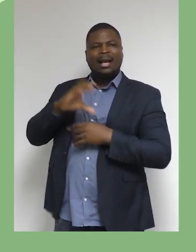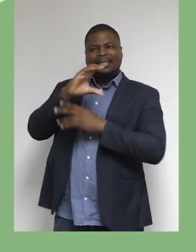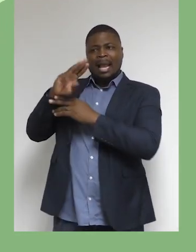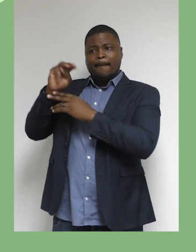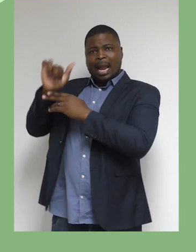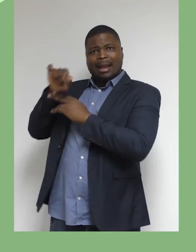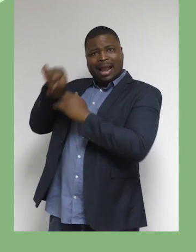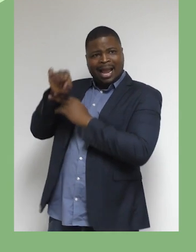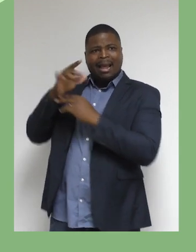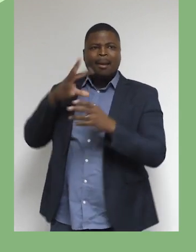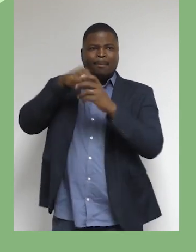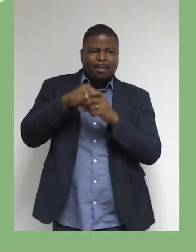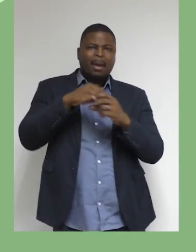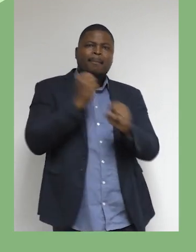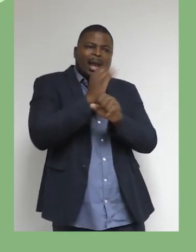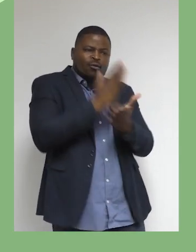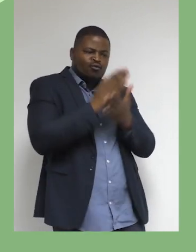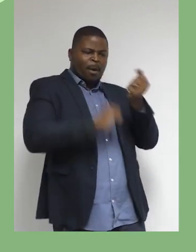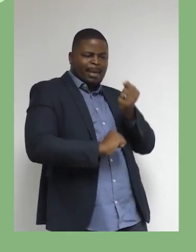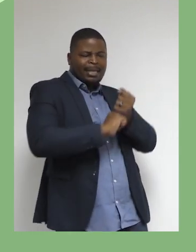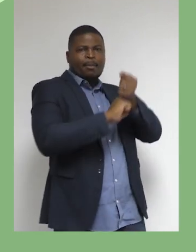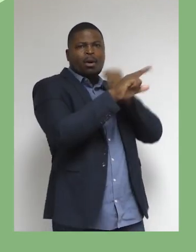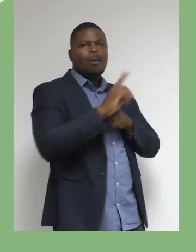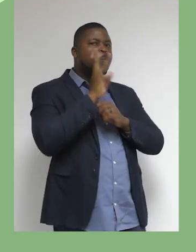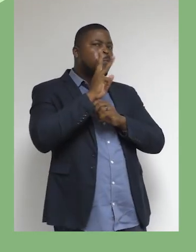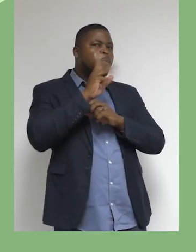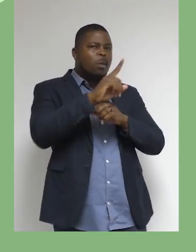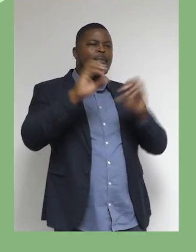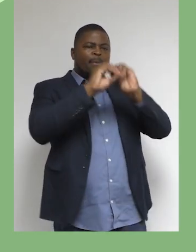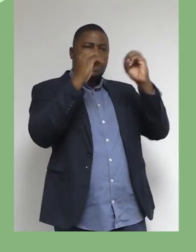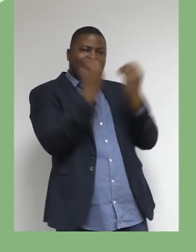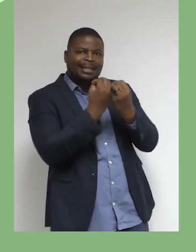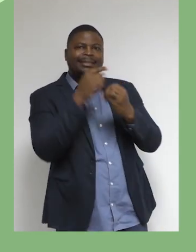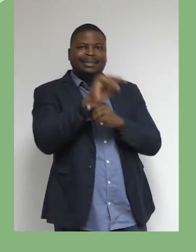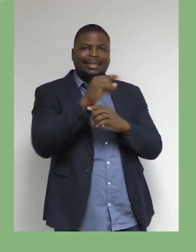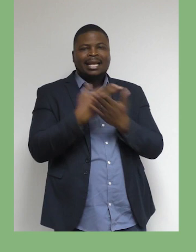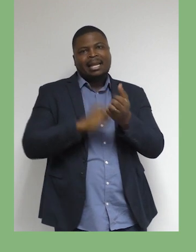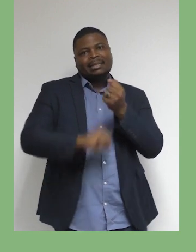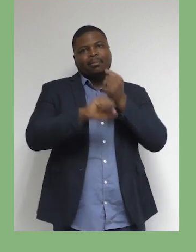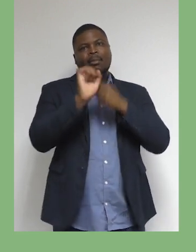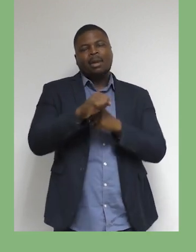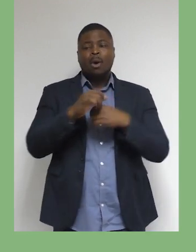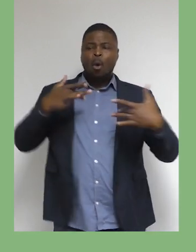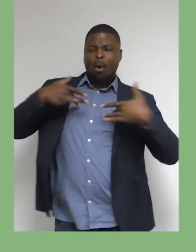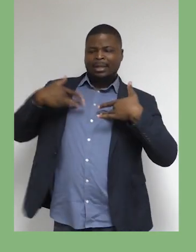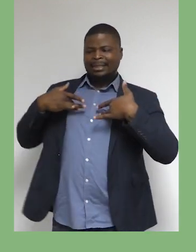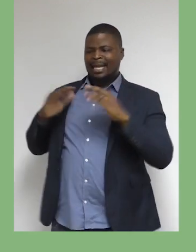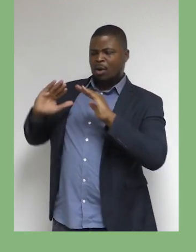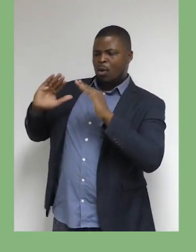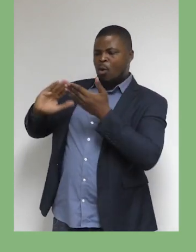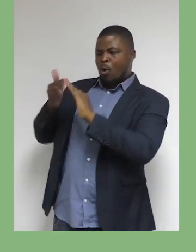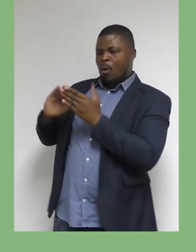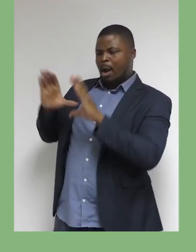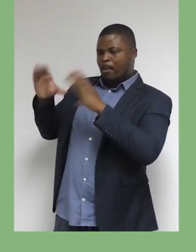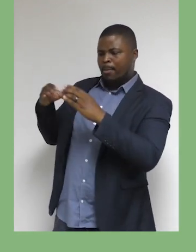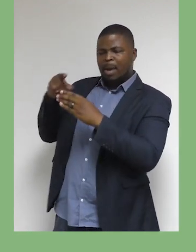vehicles for public participation and to support the establishment of catchment management agencies. Concerned groups of citizens